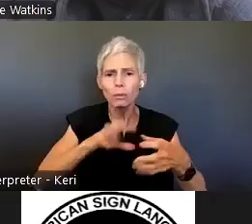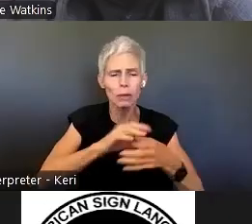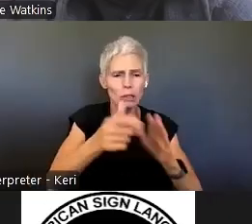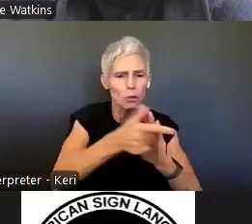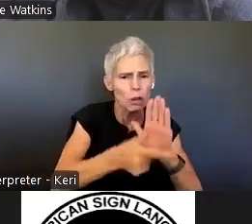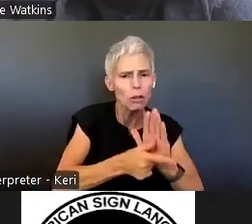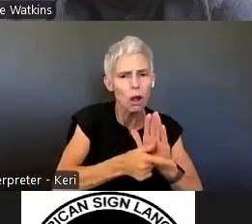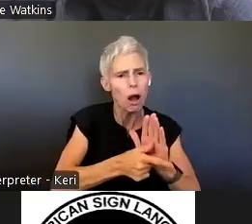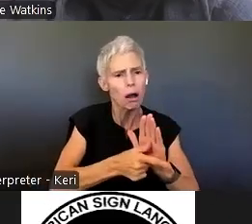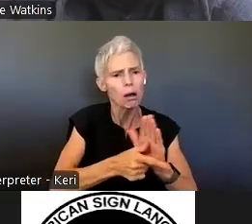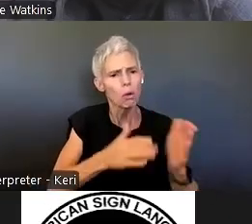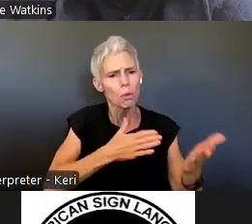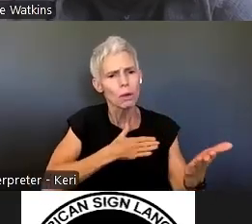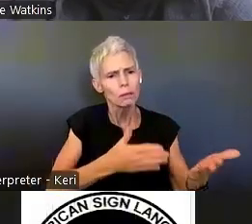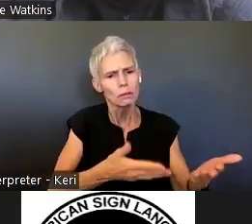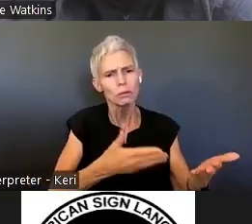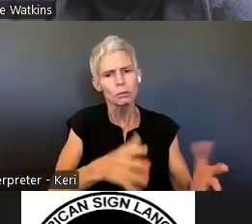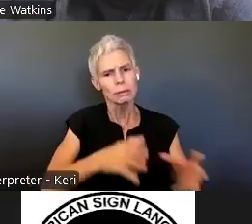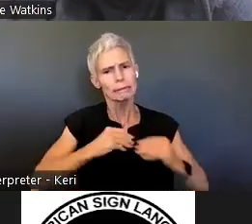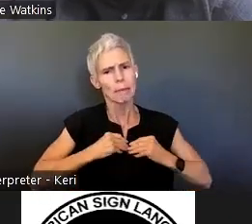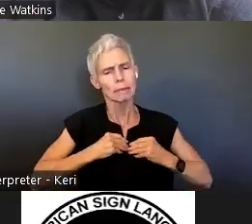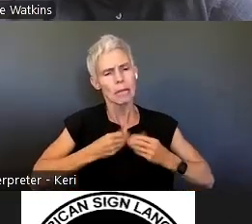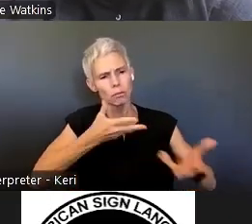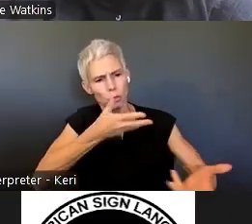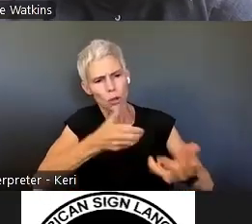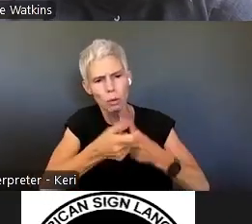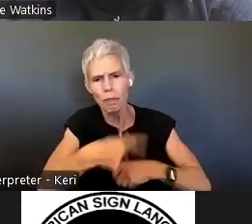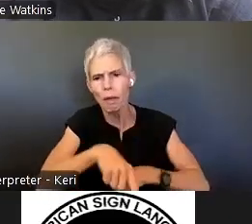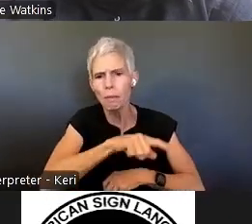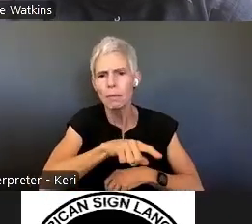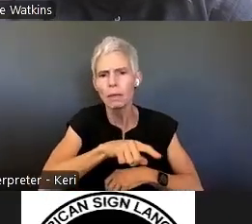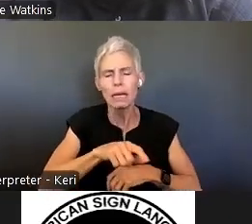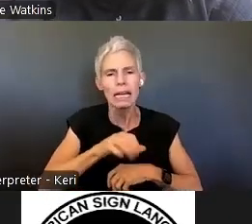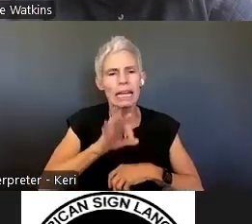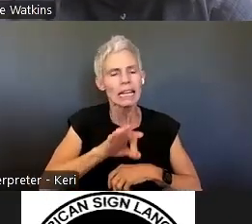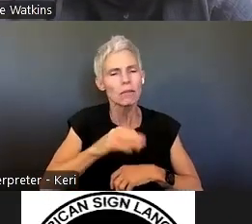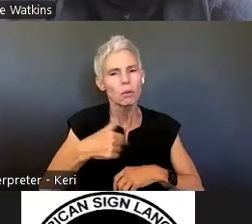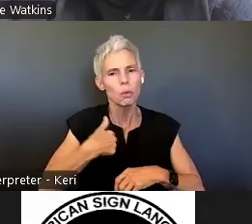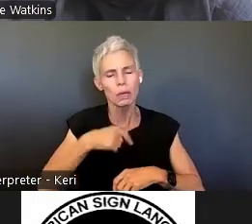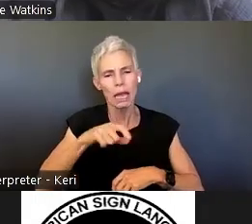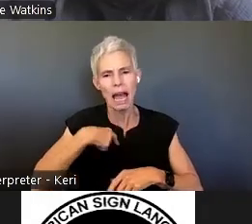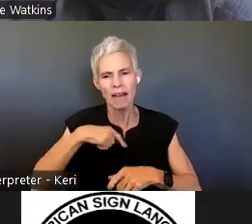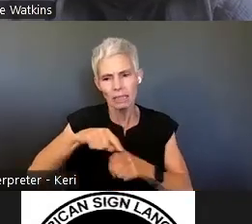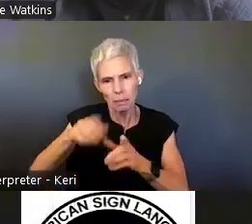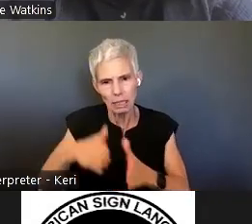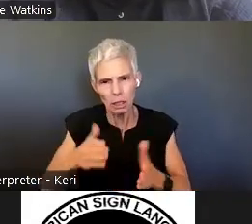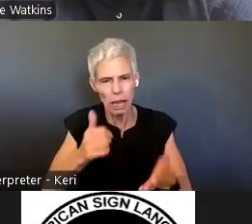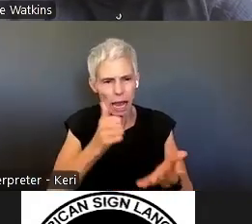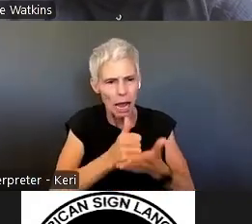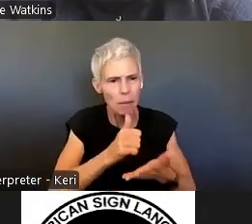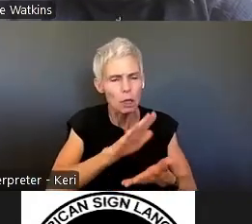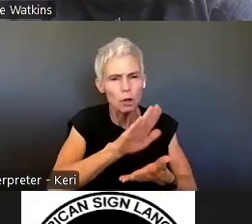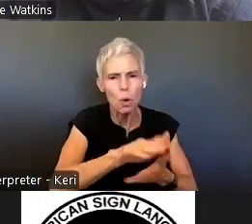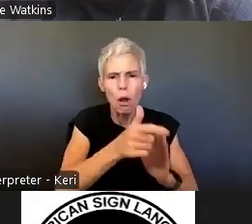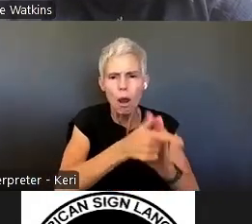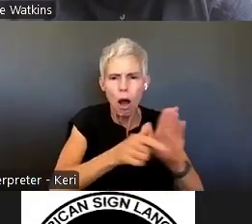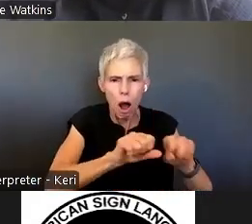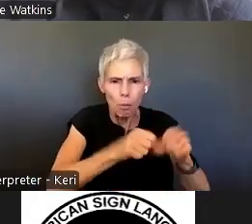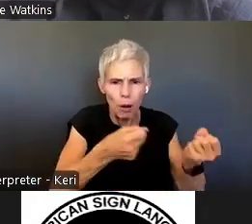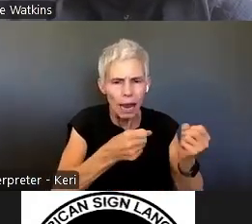our housing specialists will be able to help you try and get your criminal convictions set aside, help you try and get your